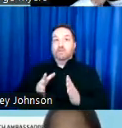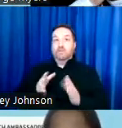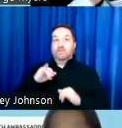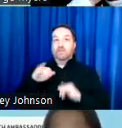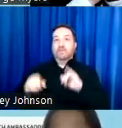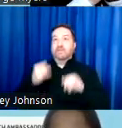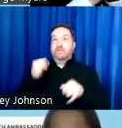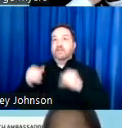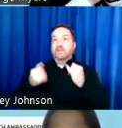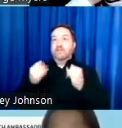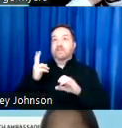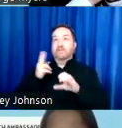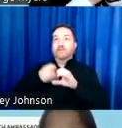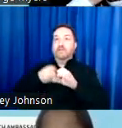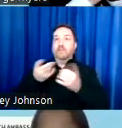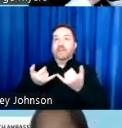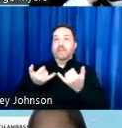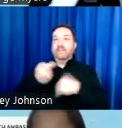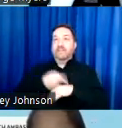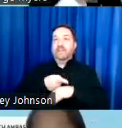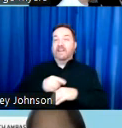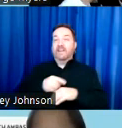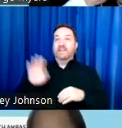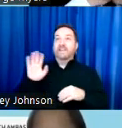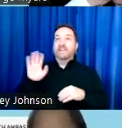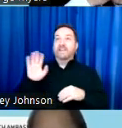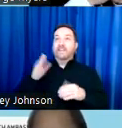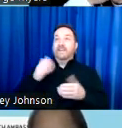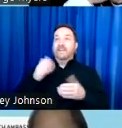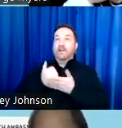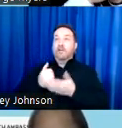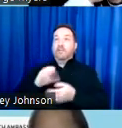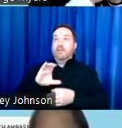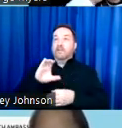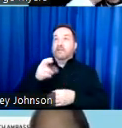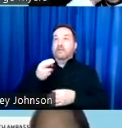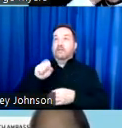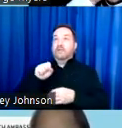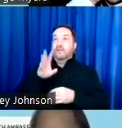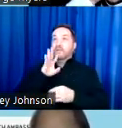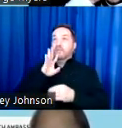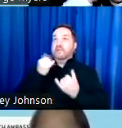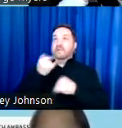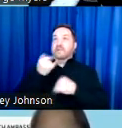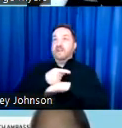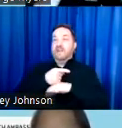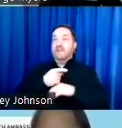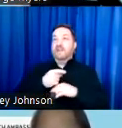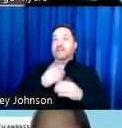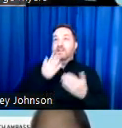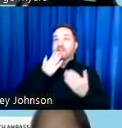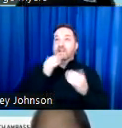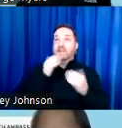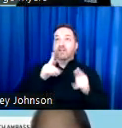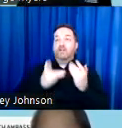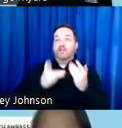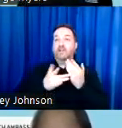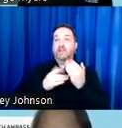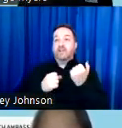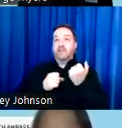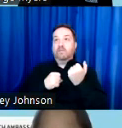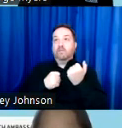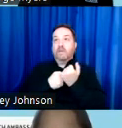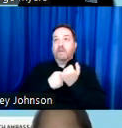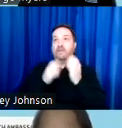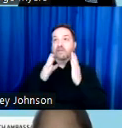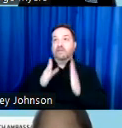Jeffrey Johnson, for joining us and helping Chris to speak today. Thank all of our tech ambassadors for